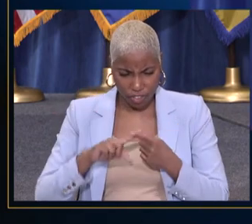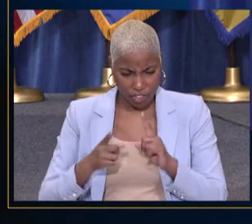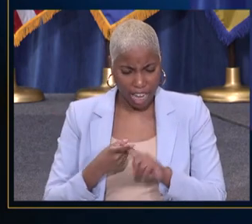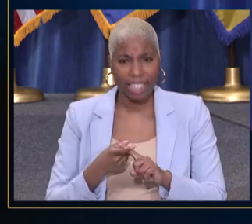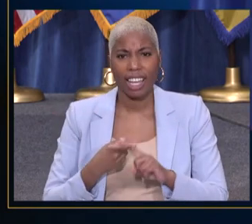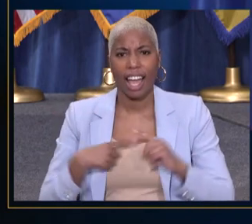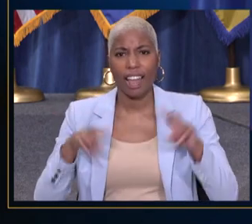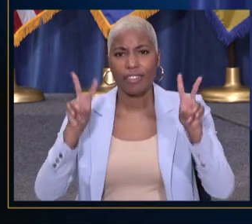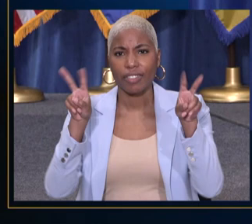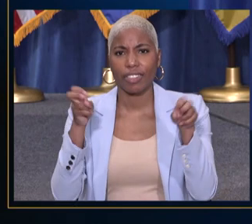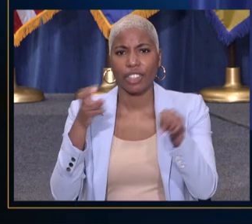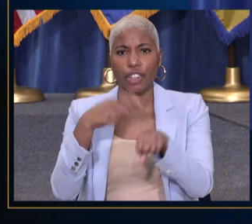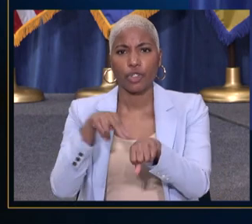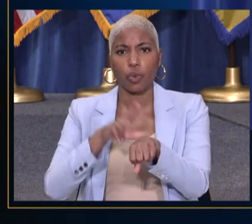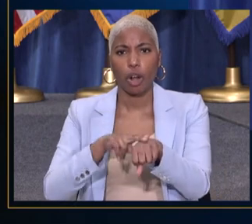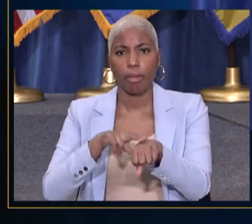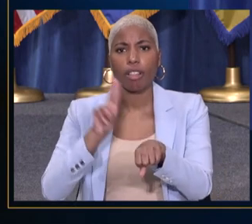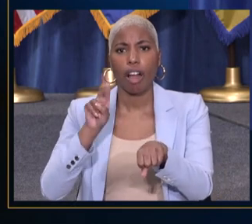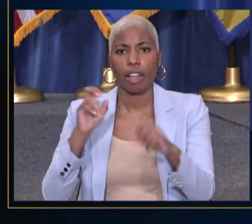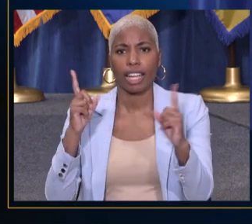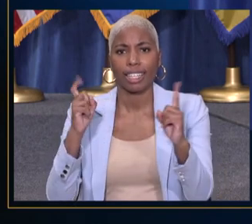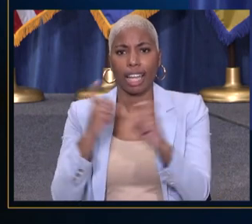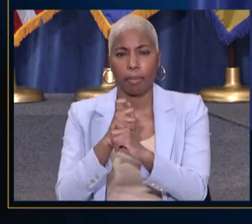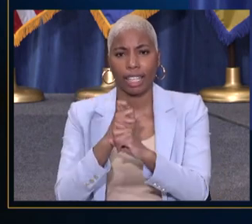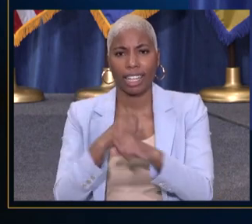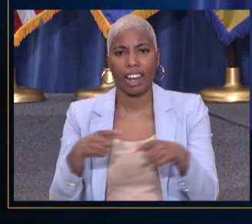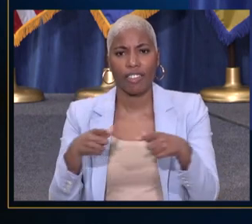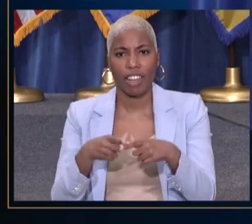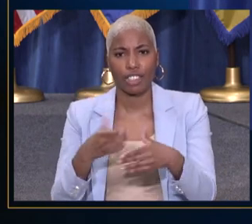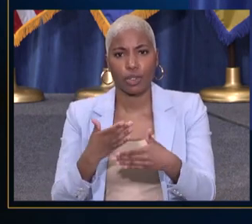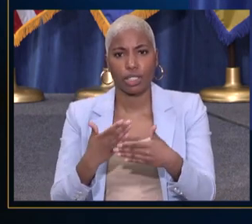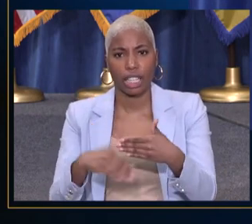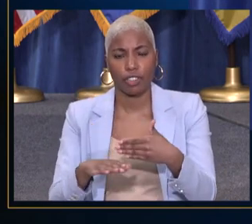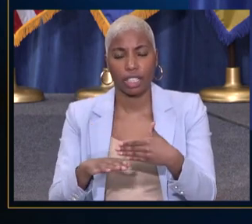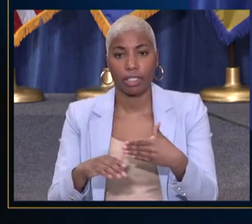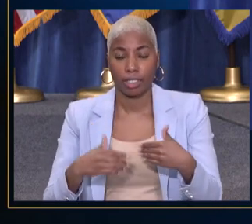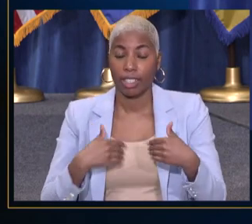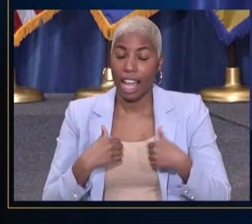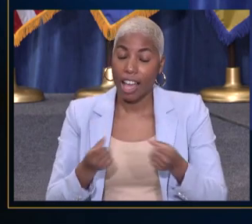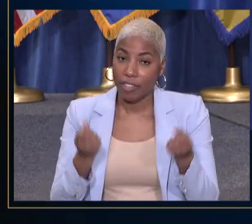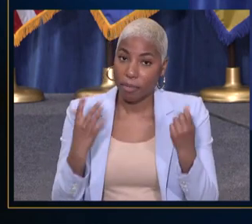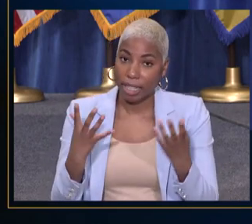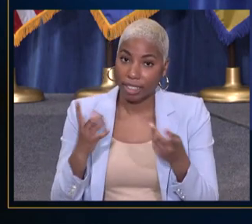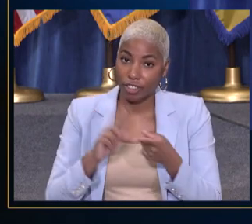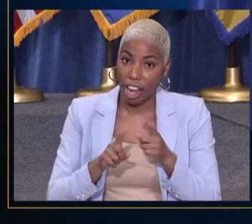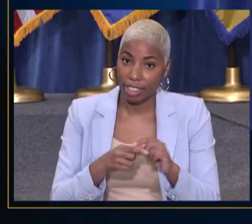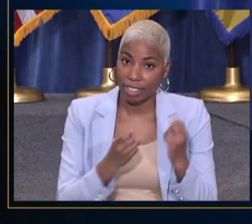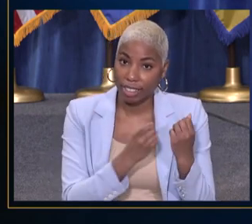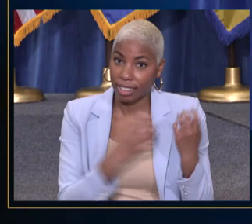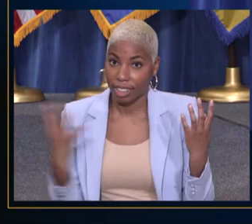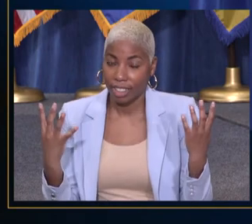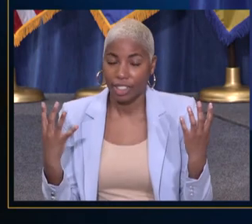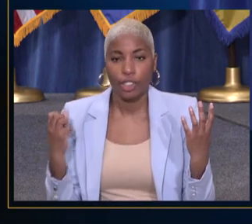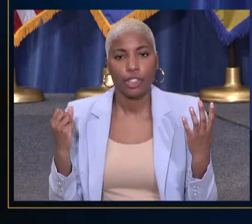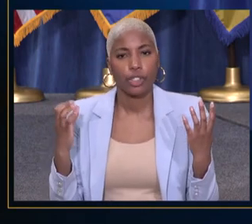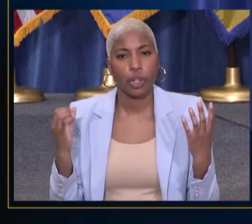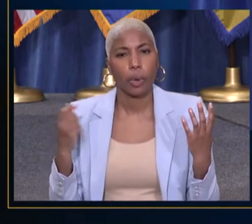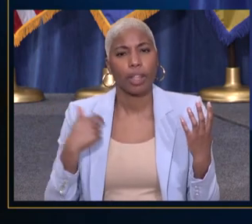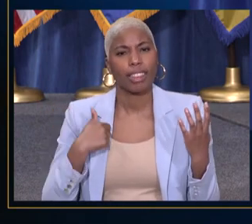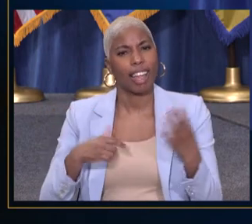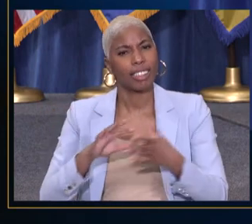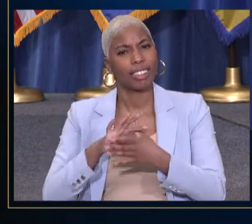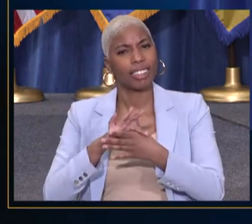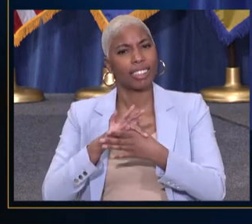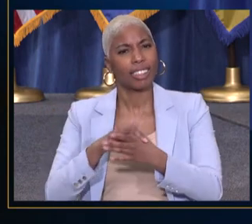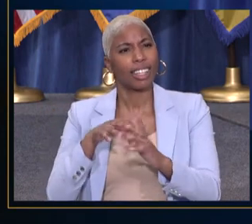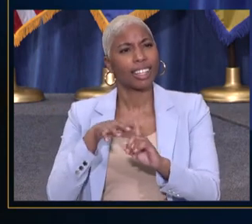quote-unquote normal, uncomplicated vaginal delivery. And I have many friends. And so it was kind of in that context where